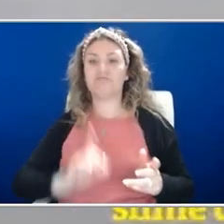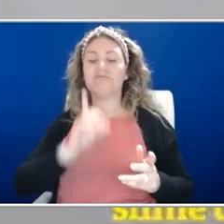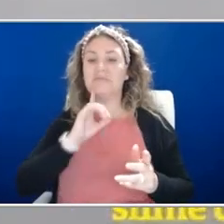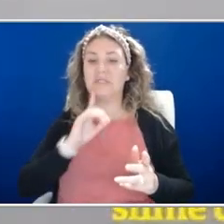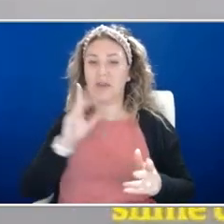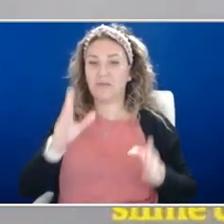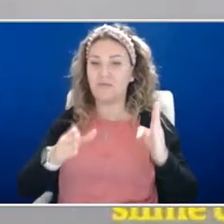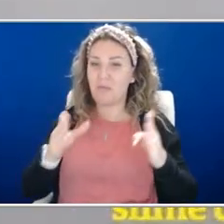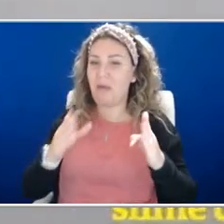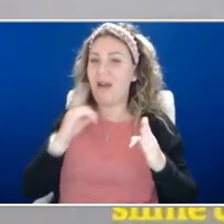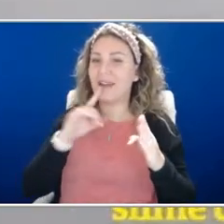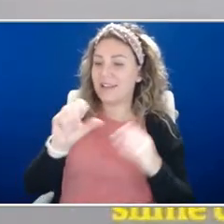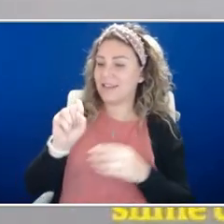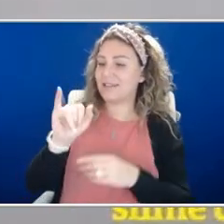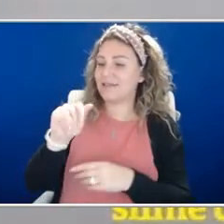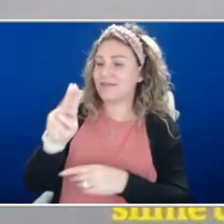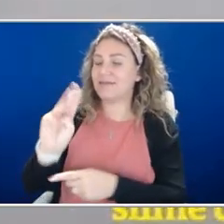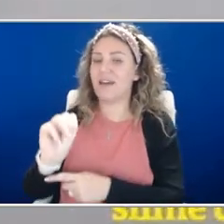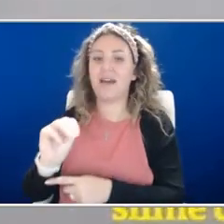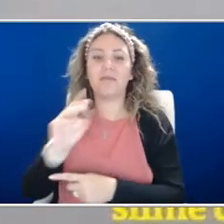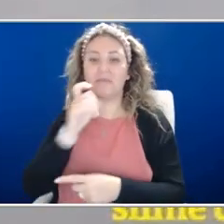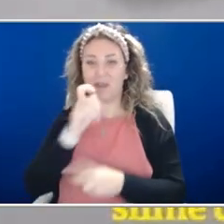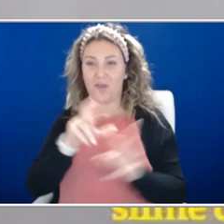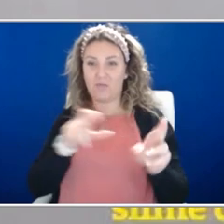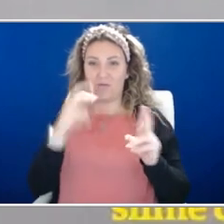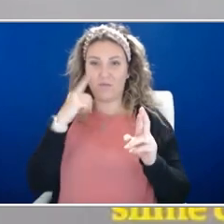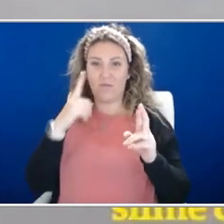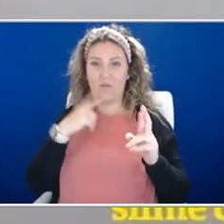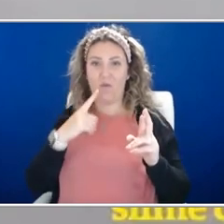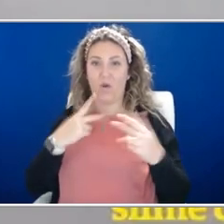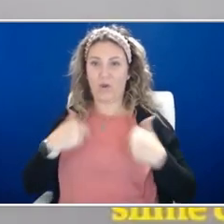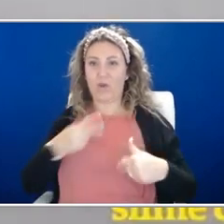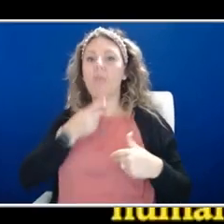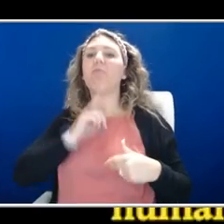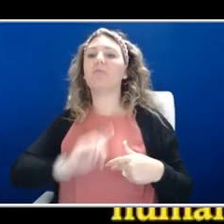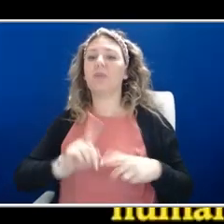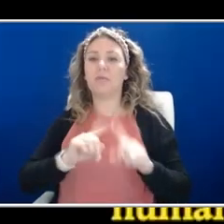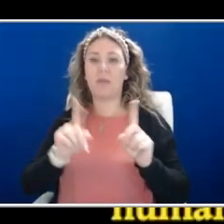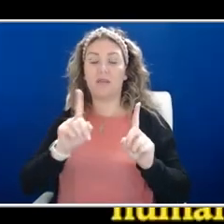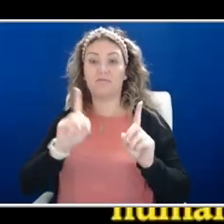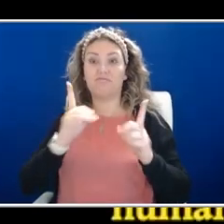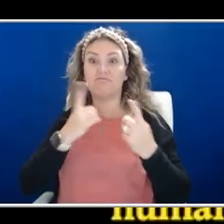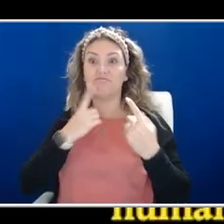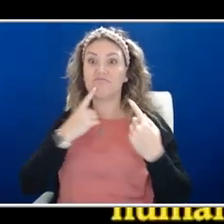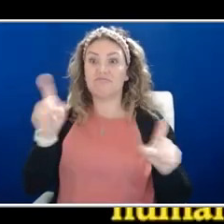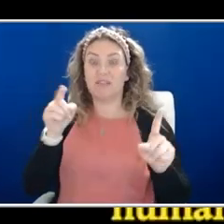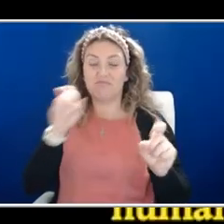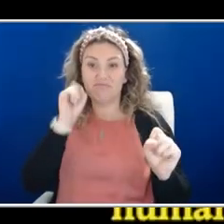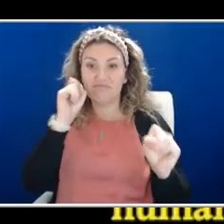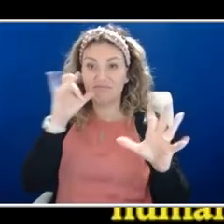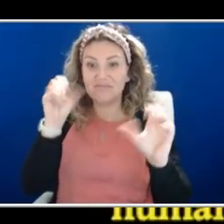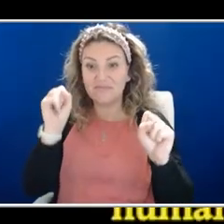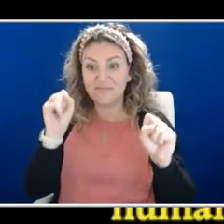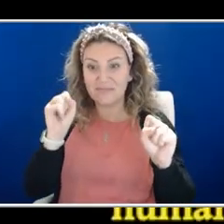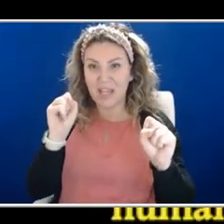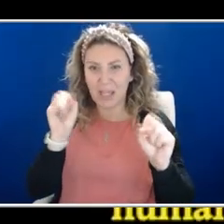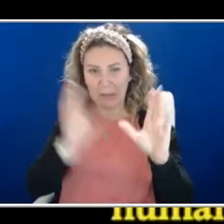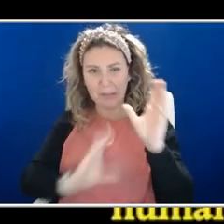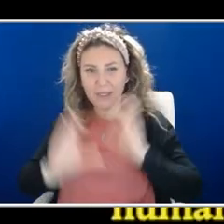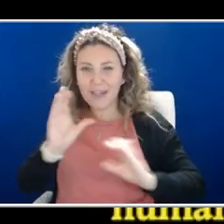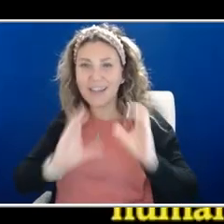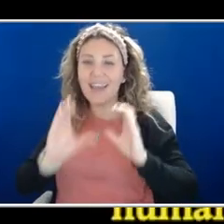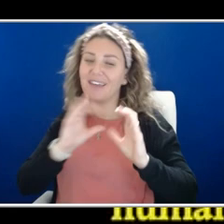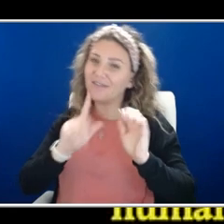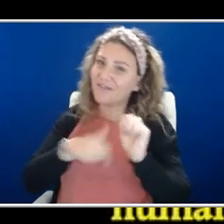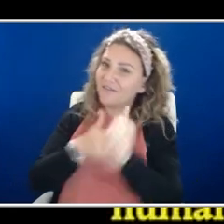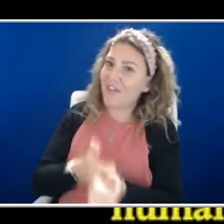not yet ready for human consumption, but this is the final frontier, and it is amazing to explore and to follow, which